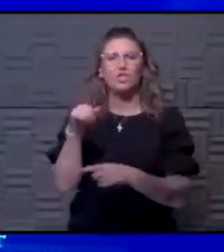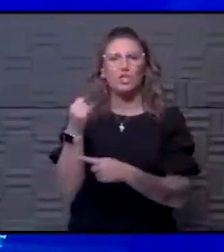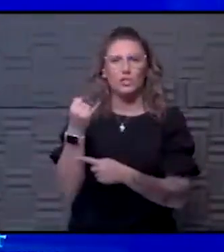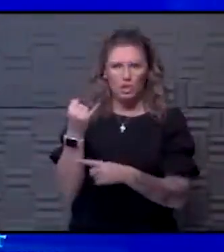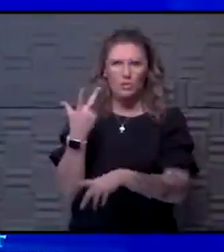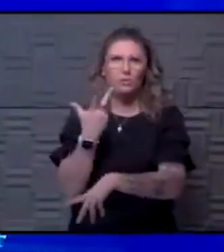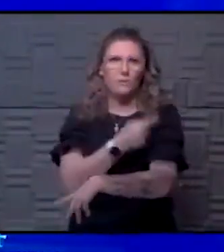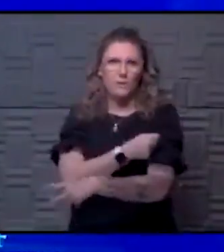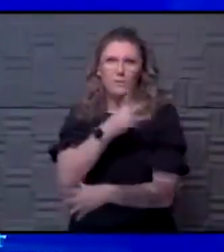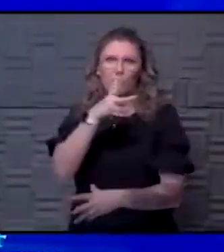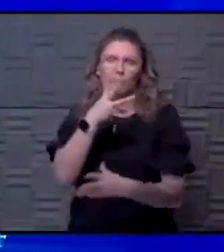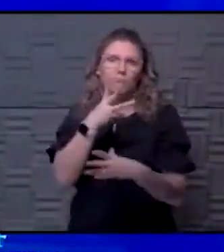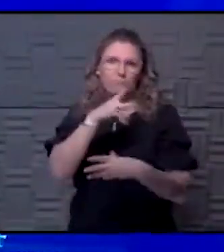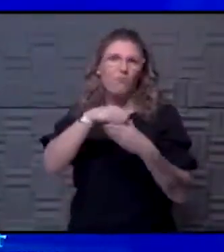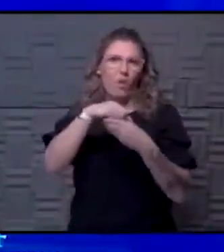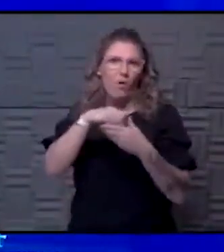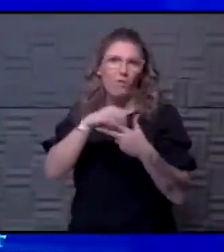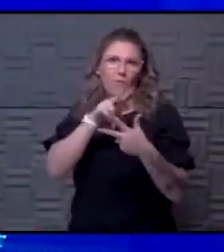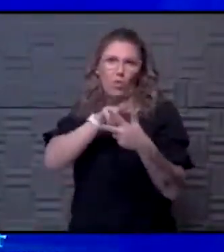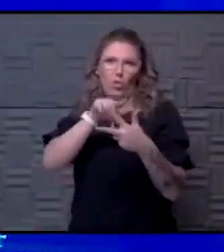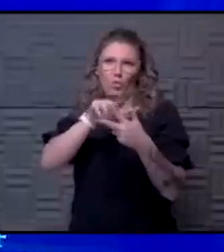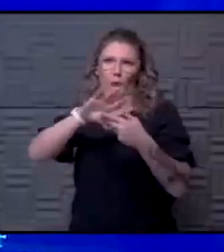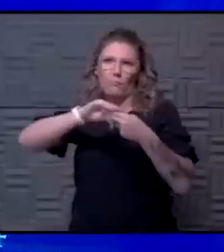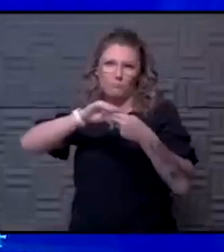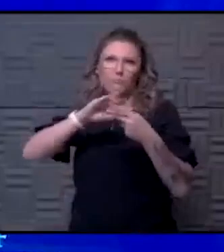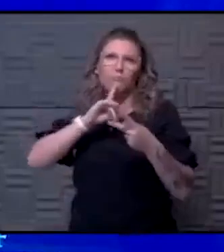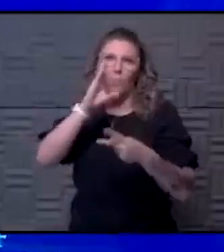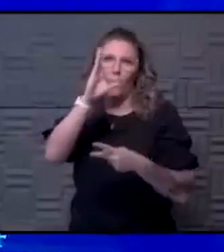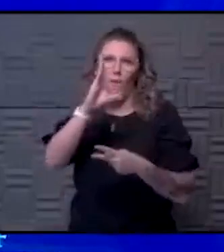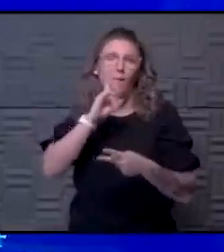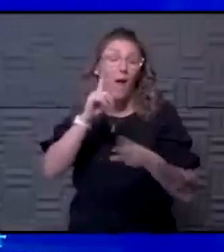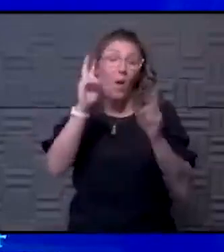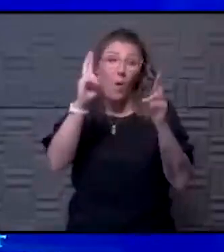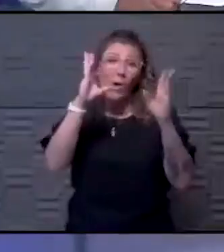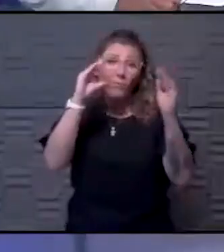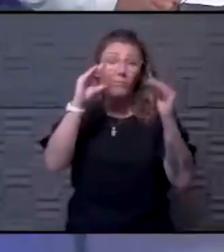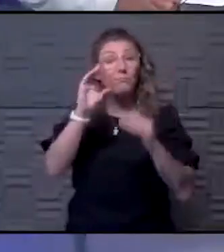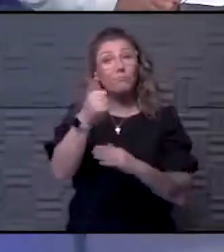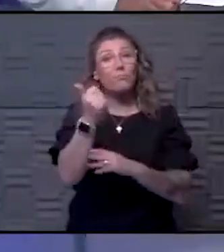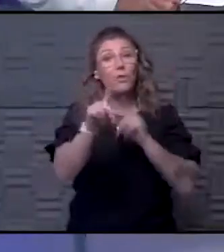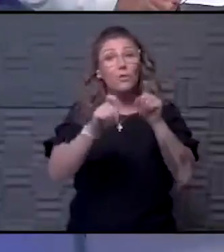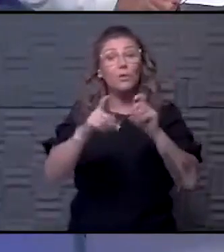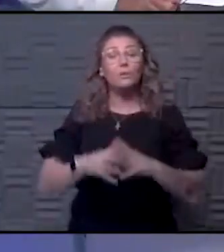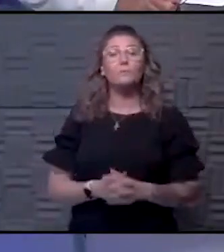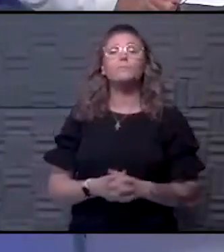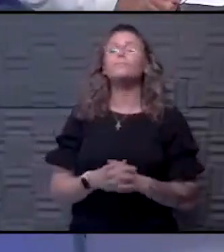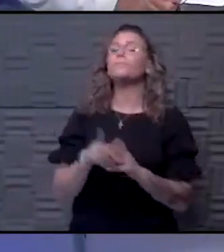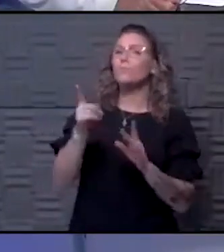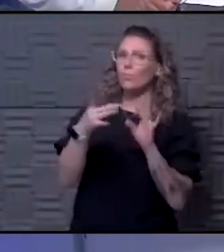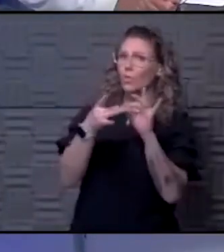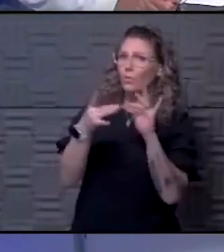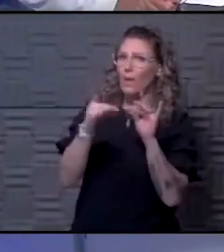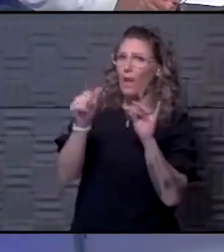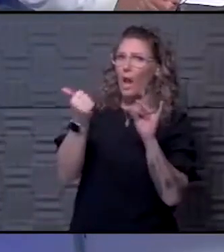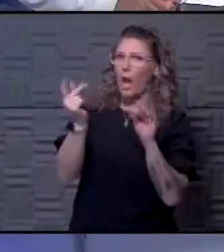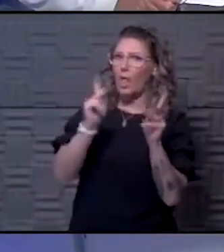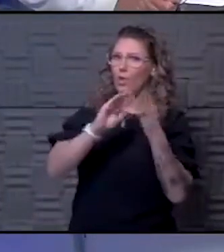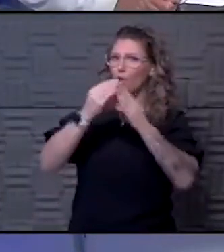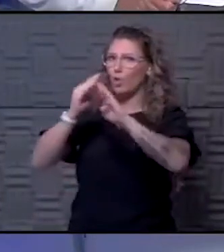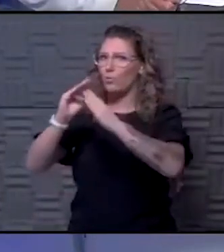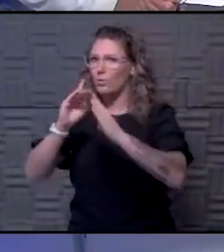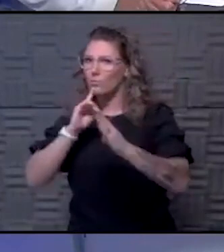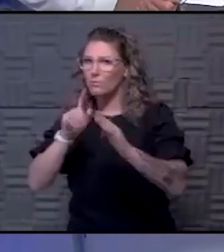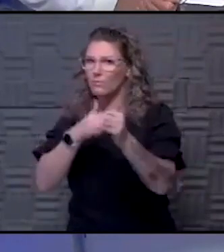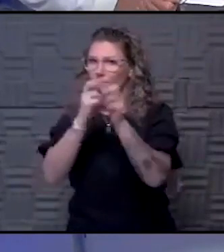as being part of our armamentarium. And I hope that it is. So anyway, other questions out there? You mentioned the other communities, and a quick